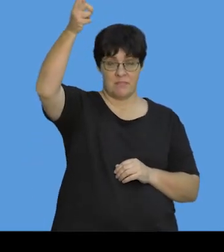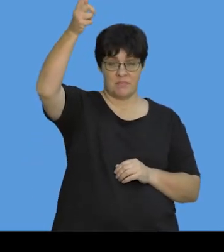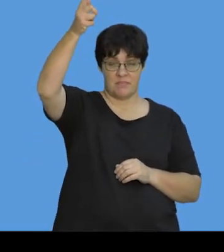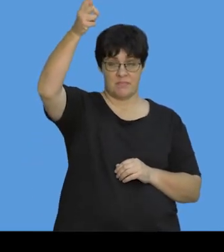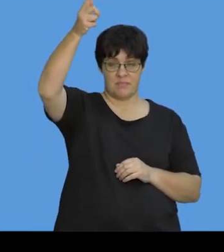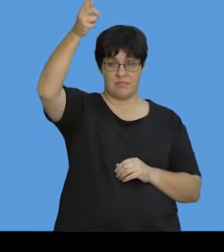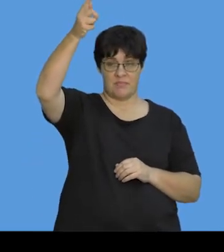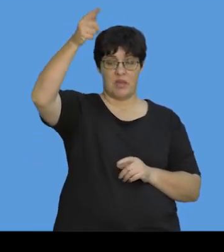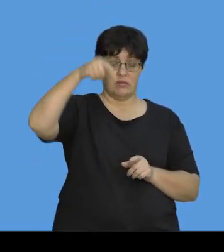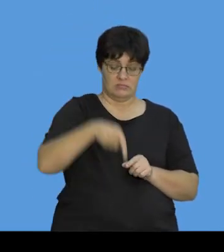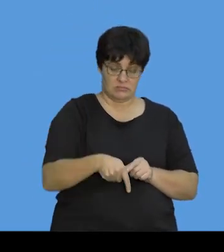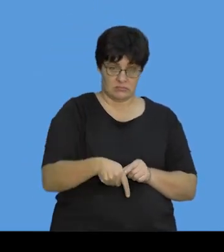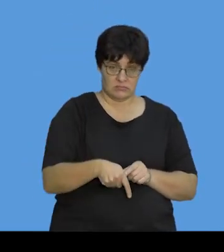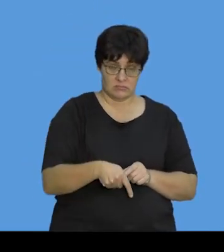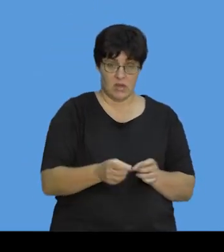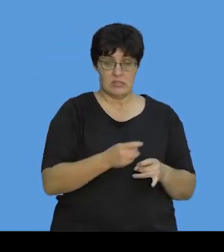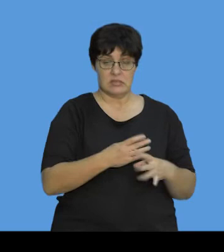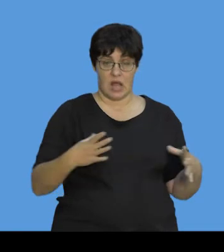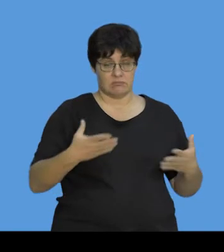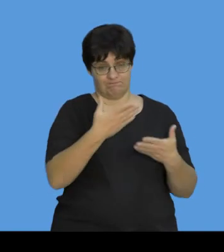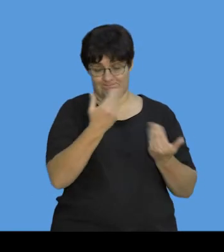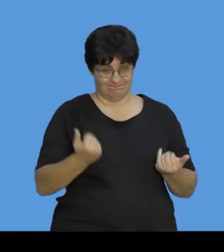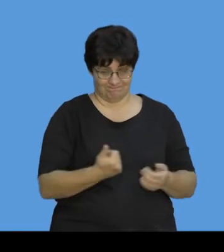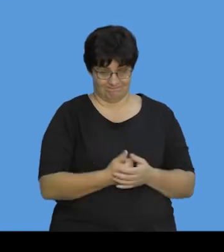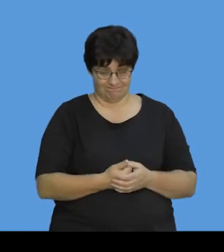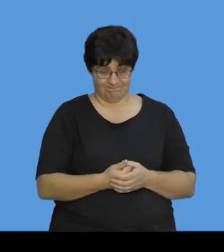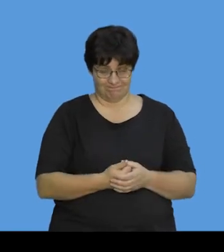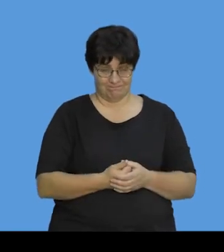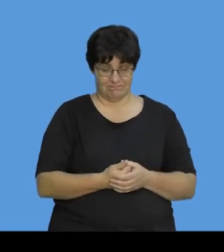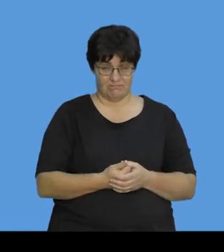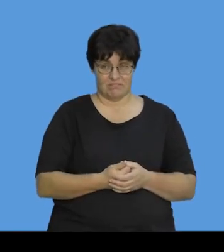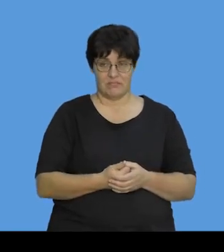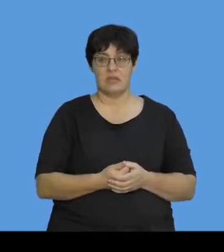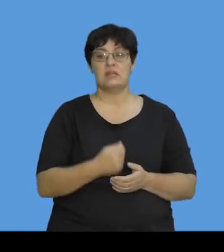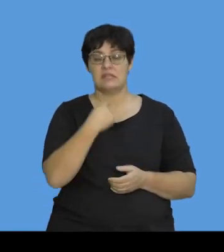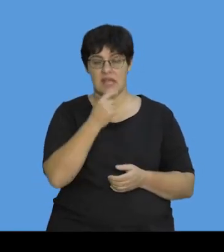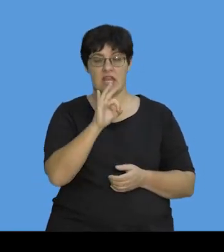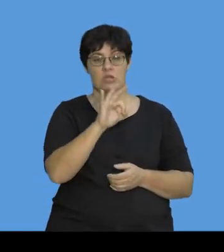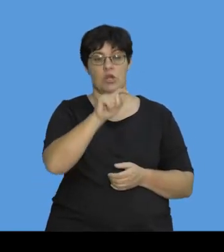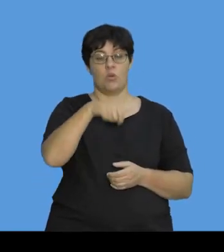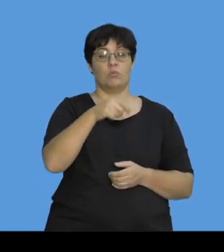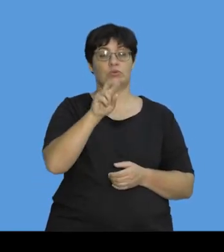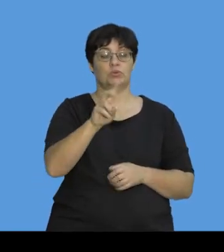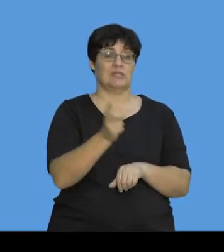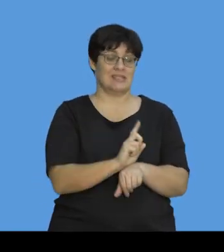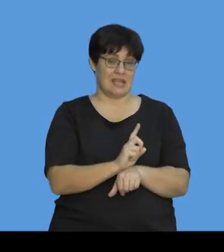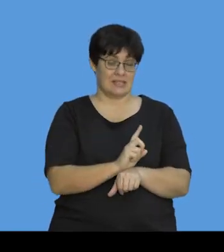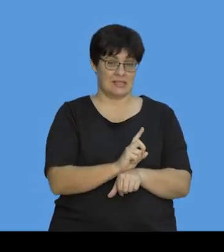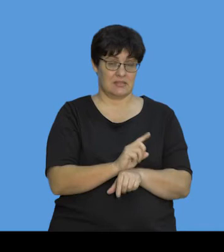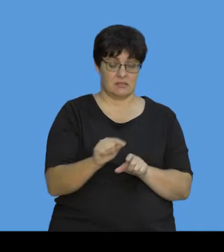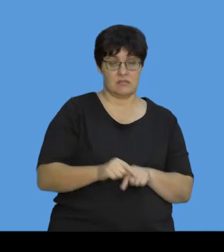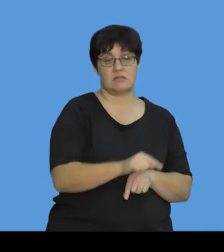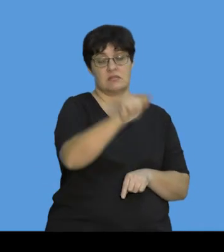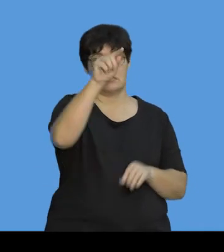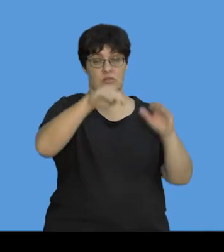me is I don't know initial velocity. They do tell me, though, that it takes 3,2 seconds to get to the